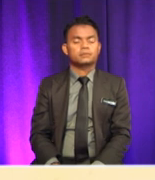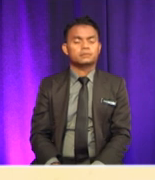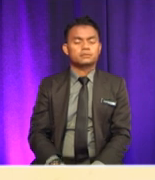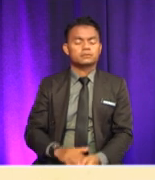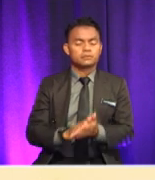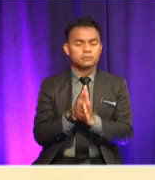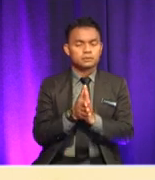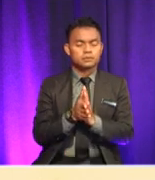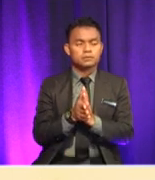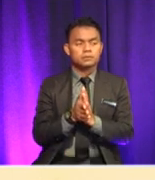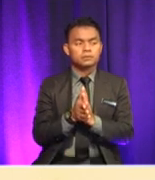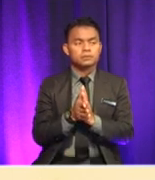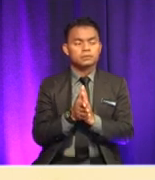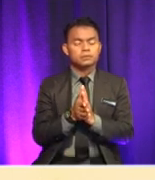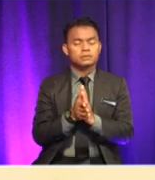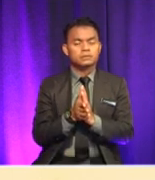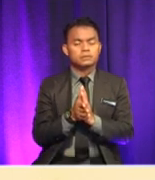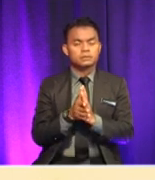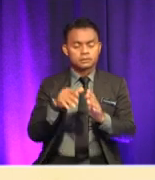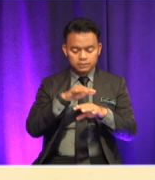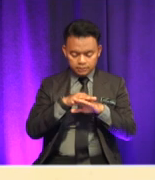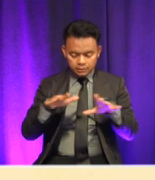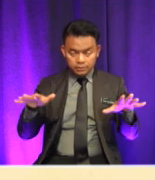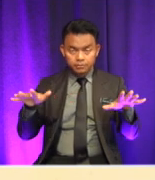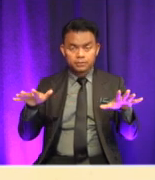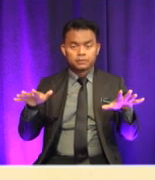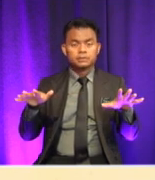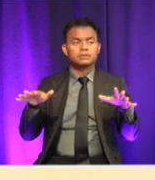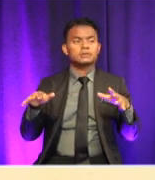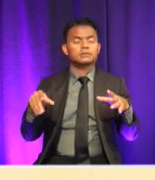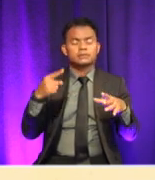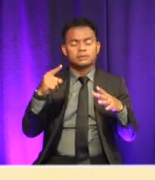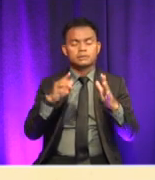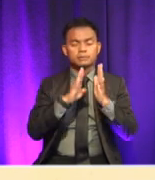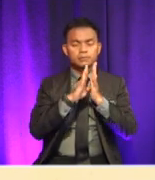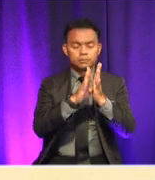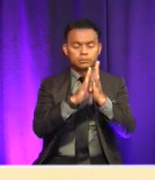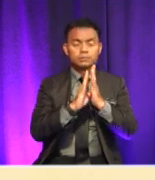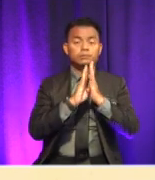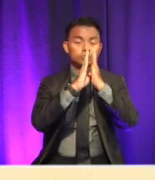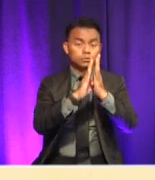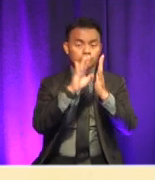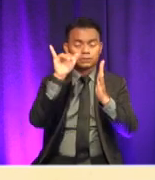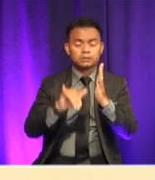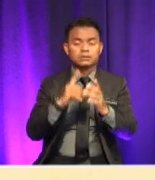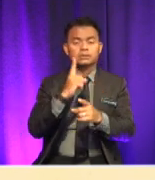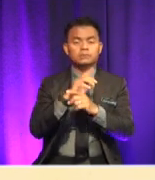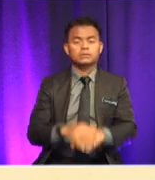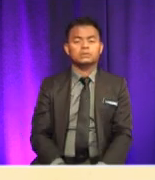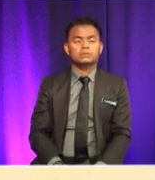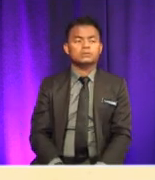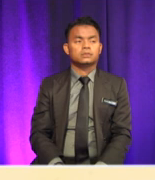to give your elaborative answer on the textual evidence. What does it mean? Right. Because you have